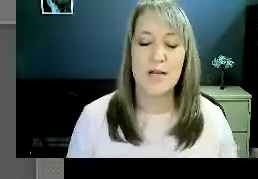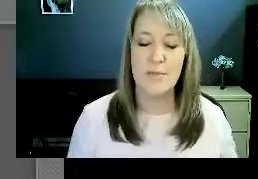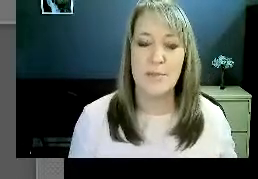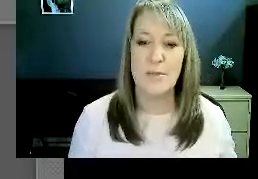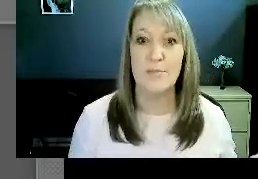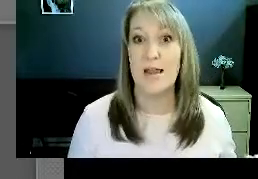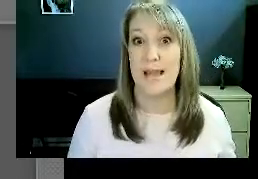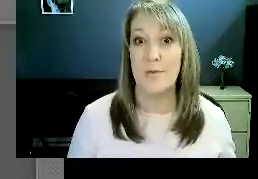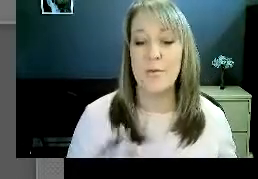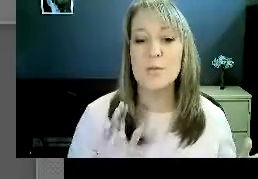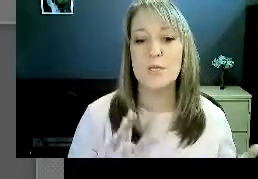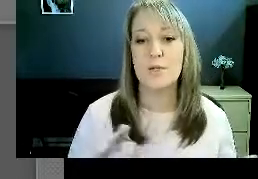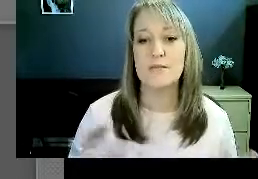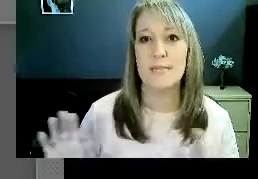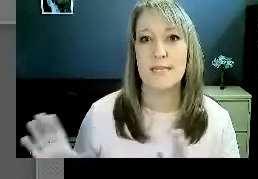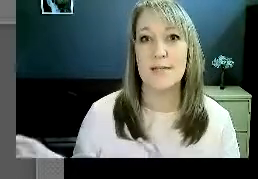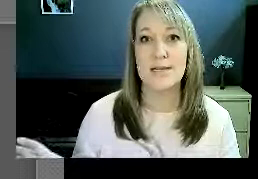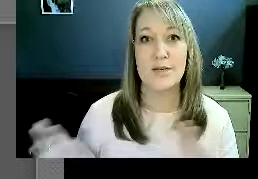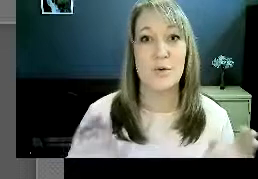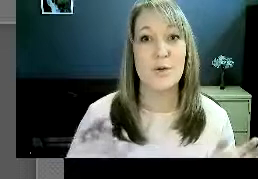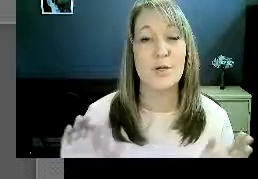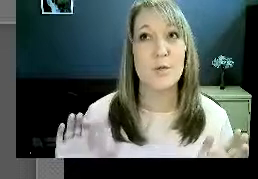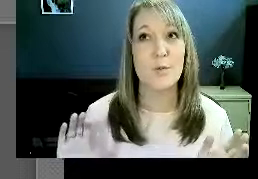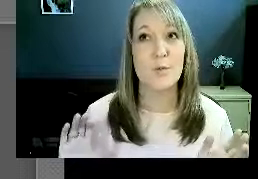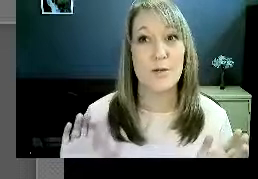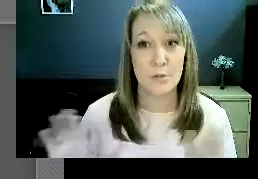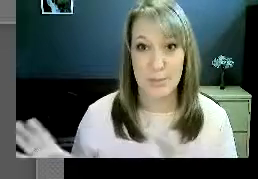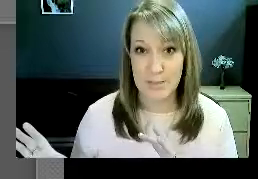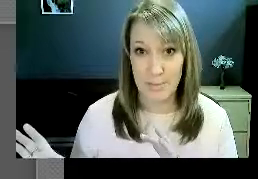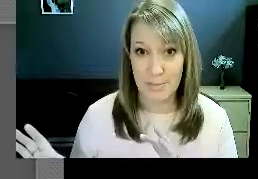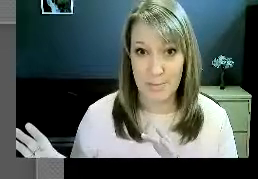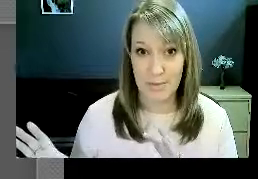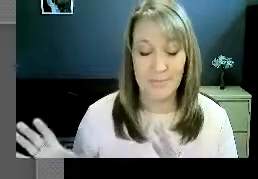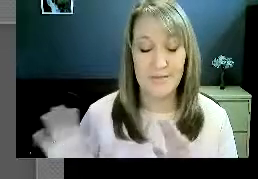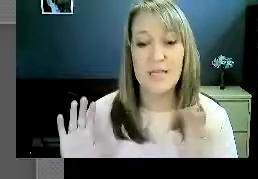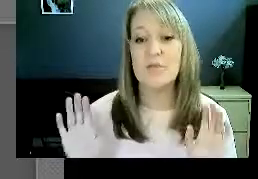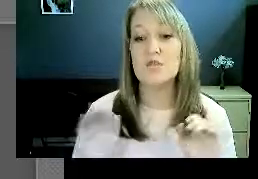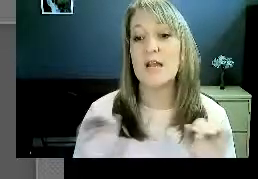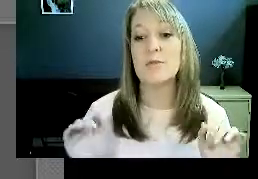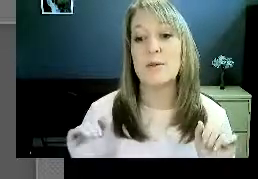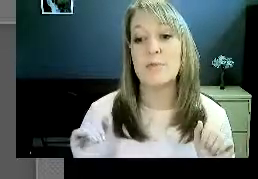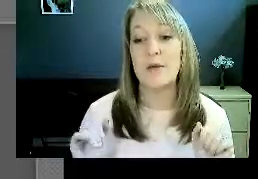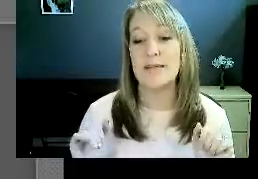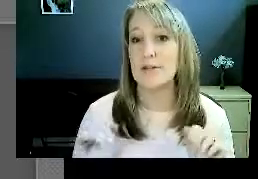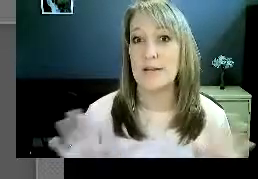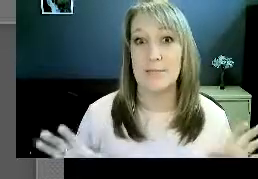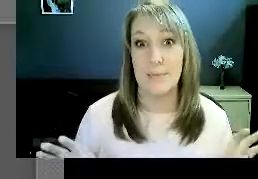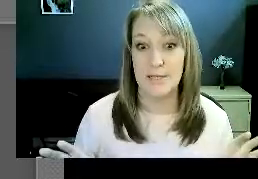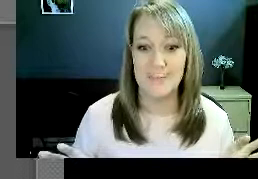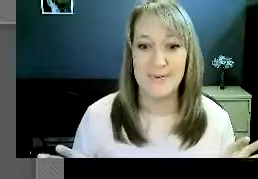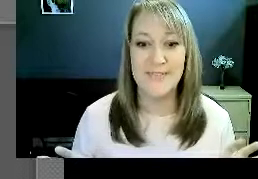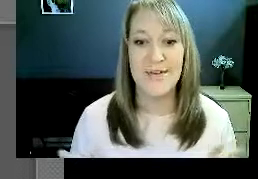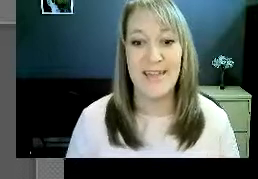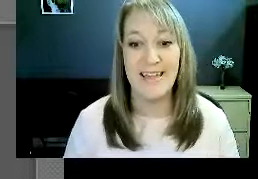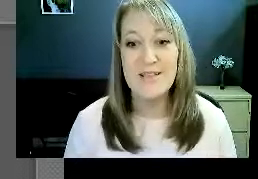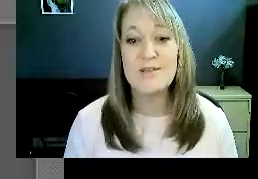don't try to remember them right now. We will learn them later in an order where you'll be able to remember them. If you try to remember them all now, you're going to mix them all